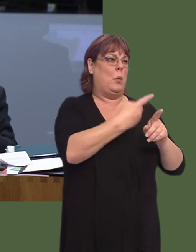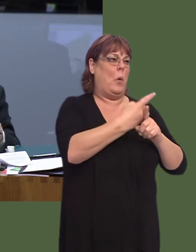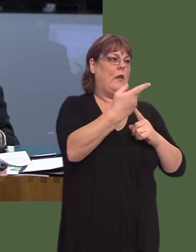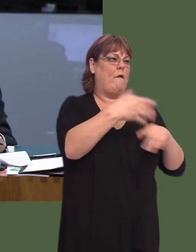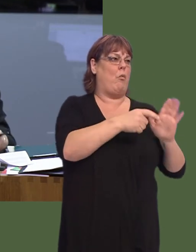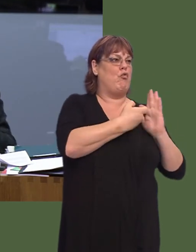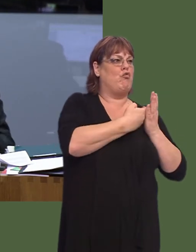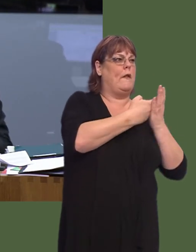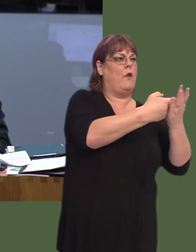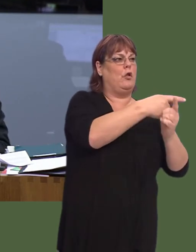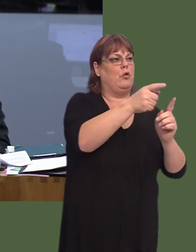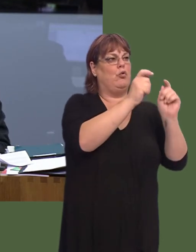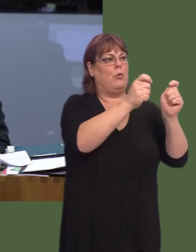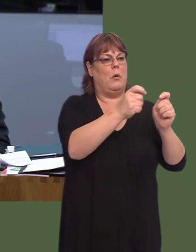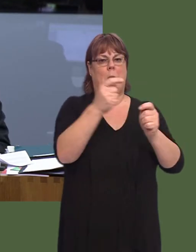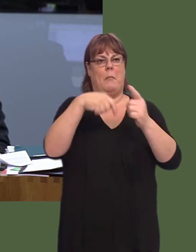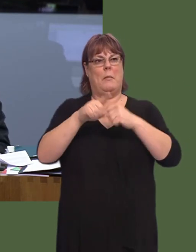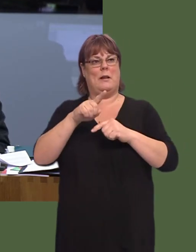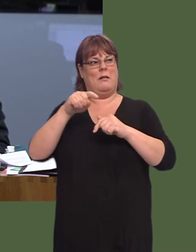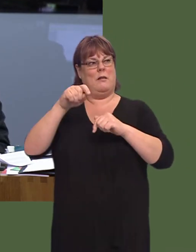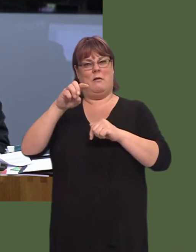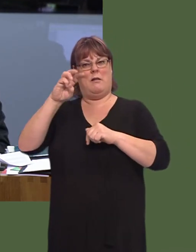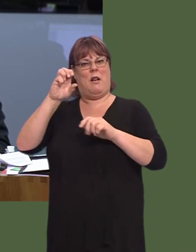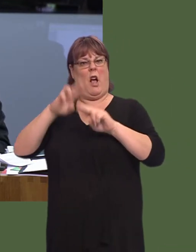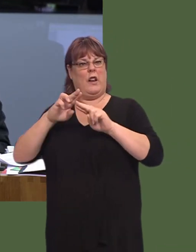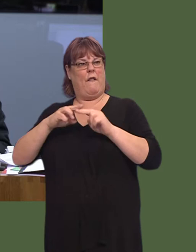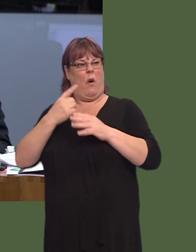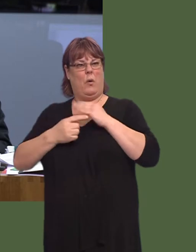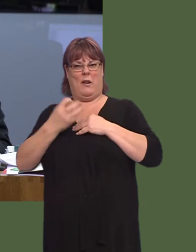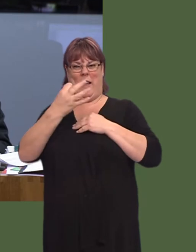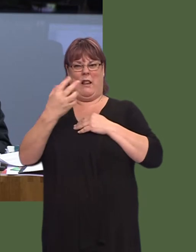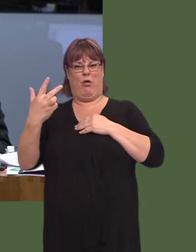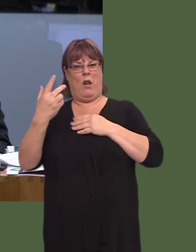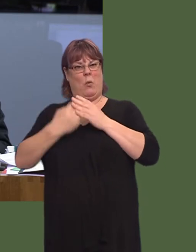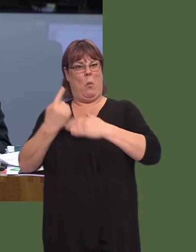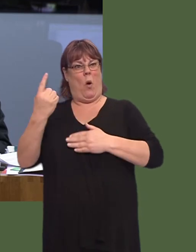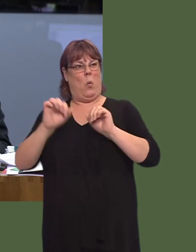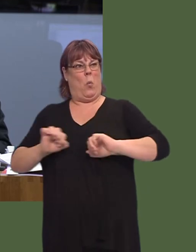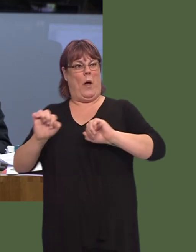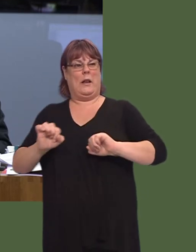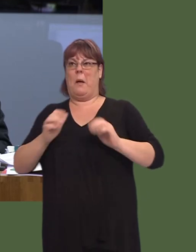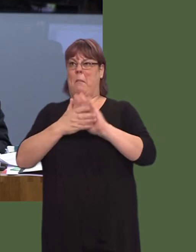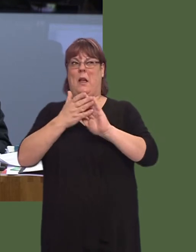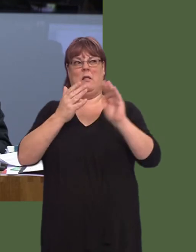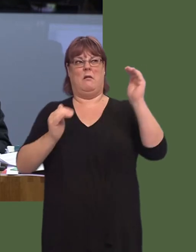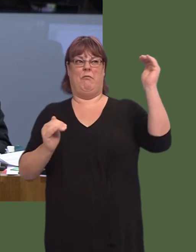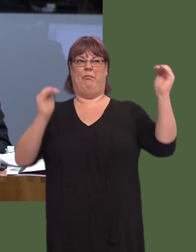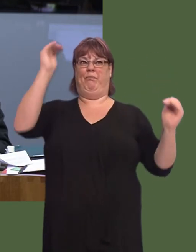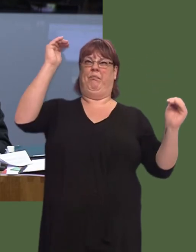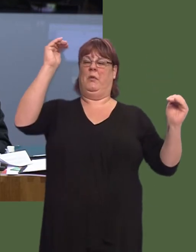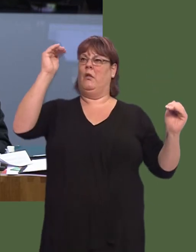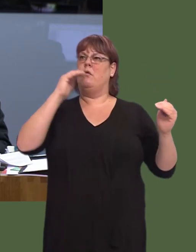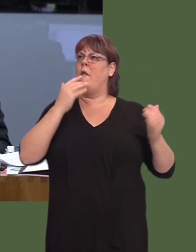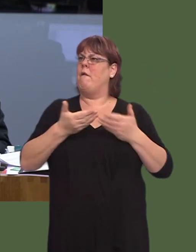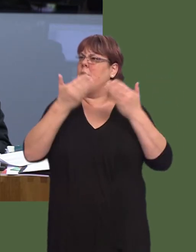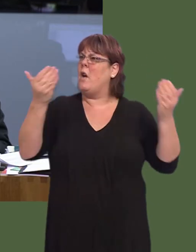to treatment versus just one in 83 down here in Cardiff in the Vale? This inequality is clearly unacceptable.